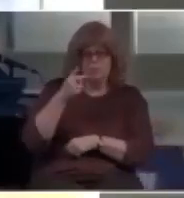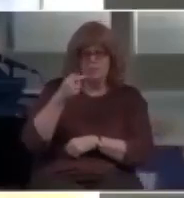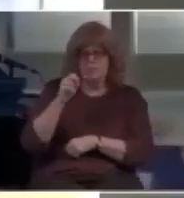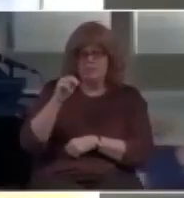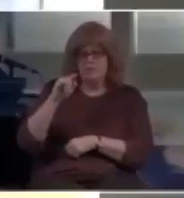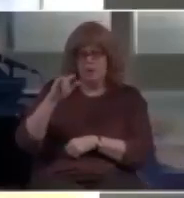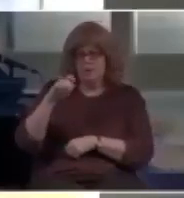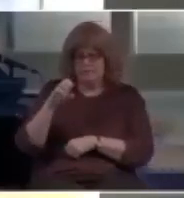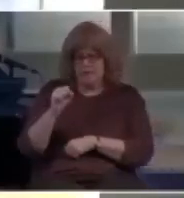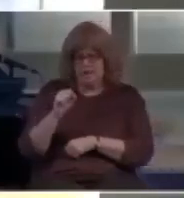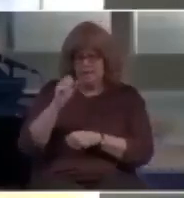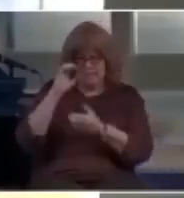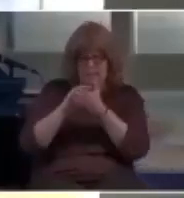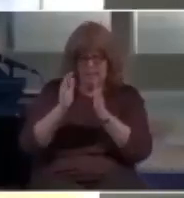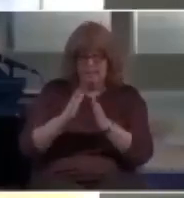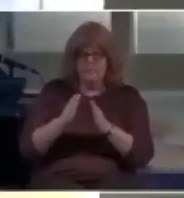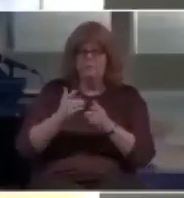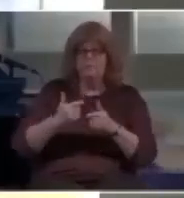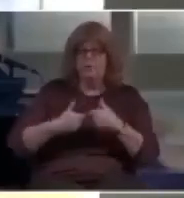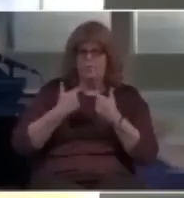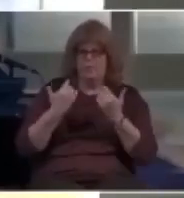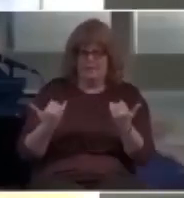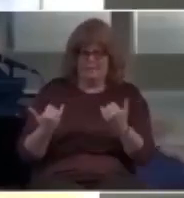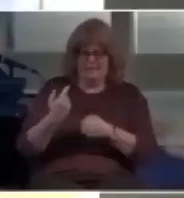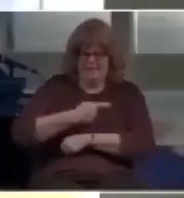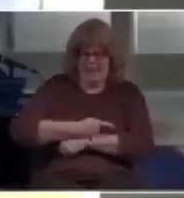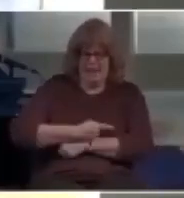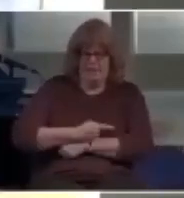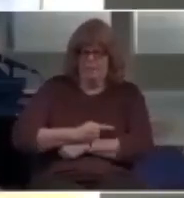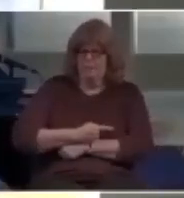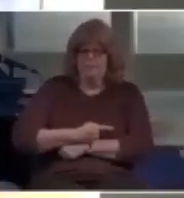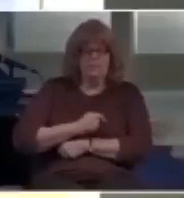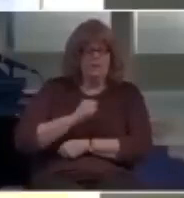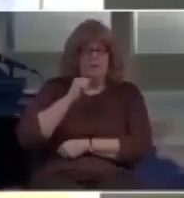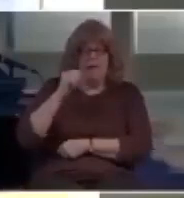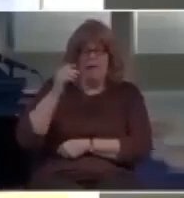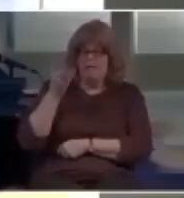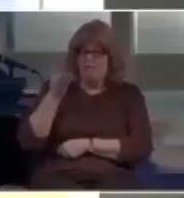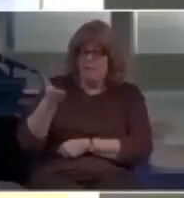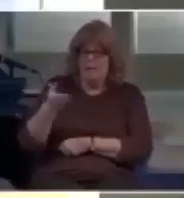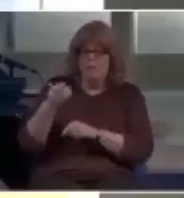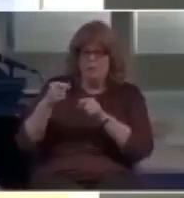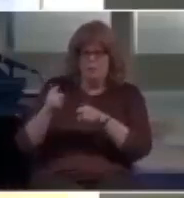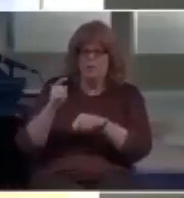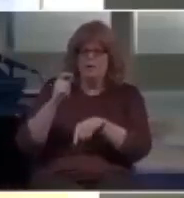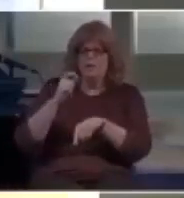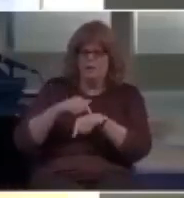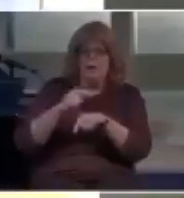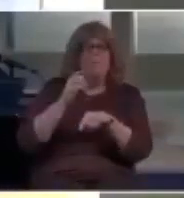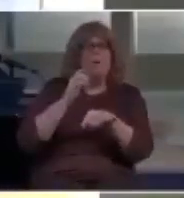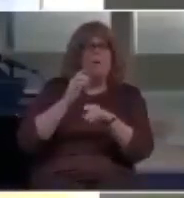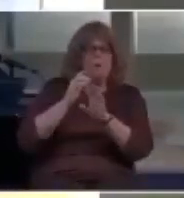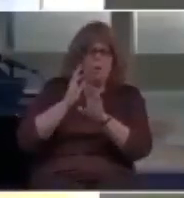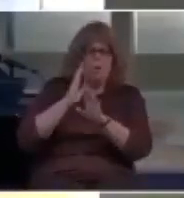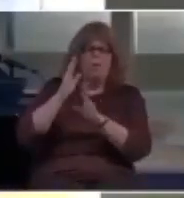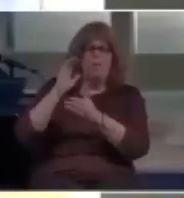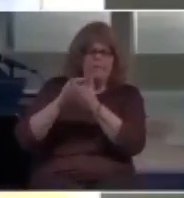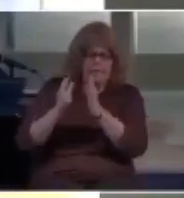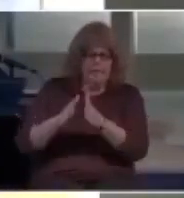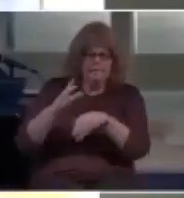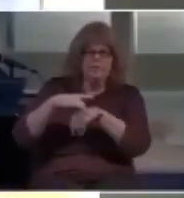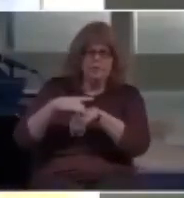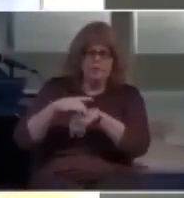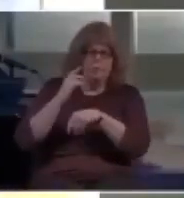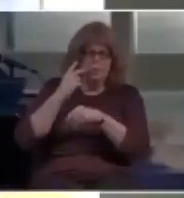Gentiles, who live in our day, will not be present at that time. There will be believers on the earth, as we'll